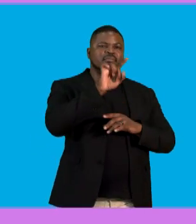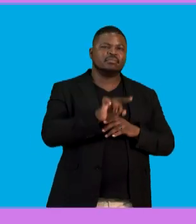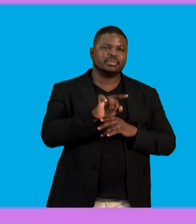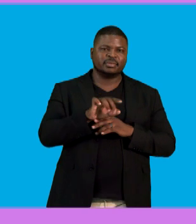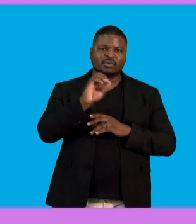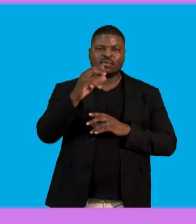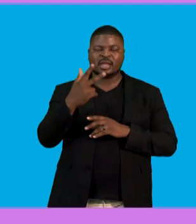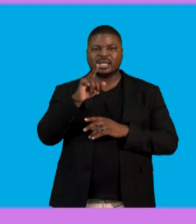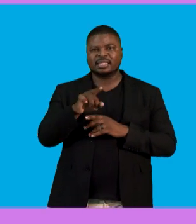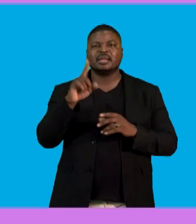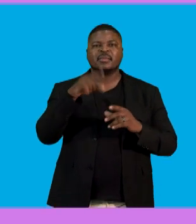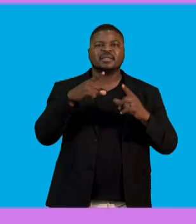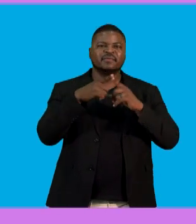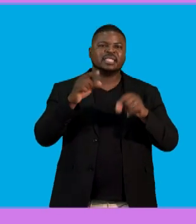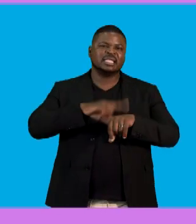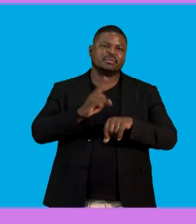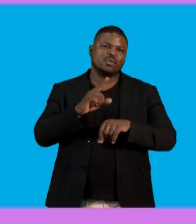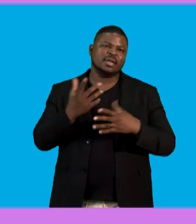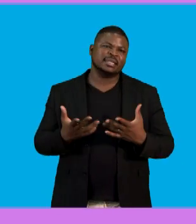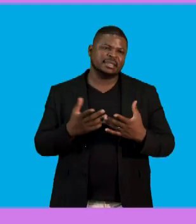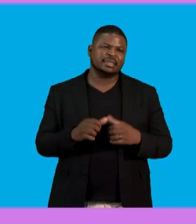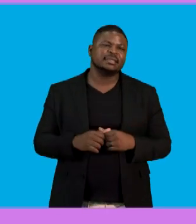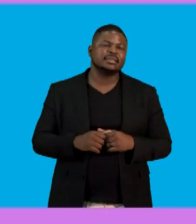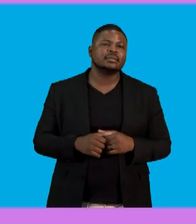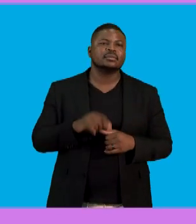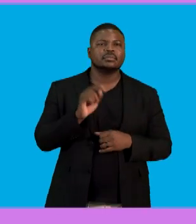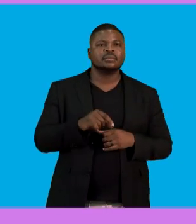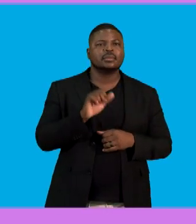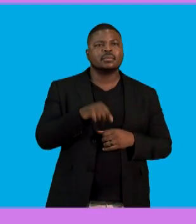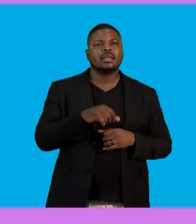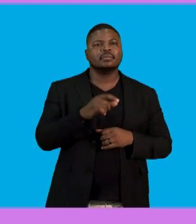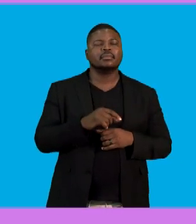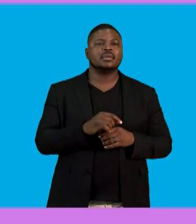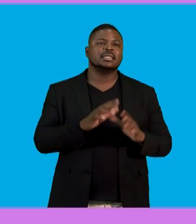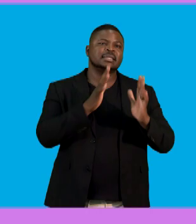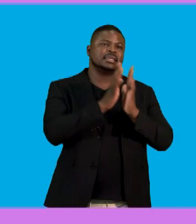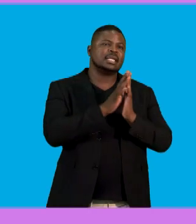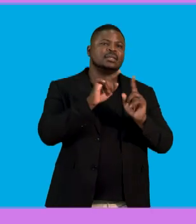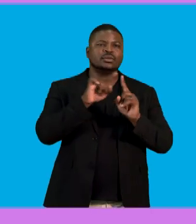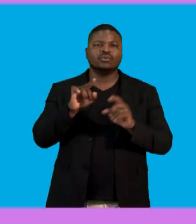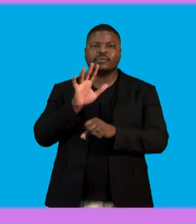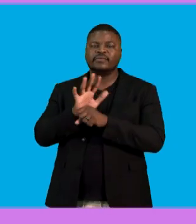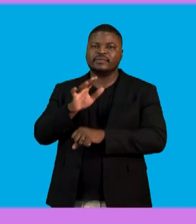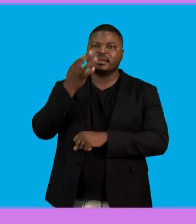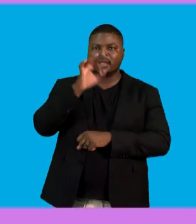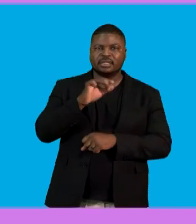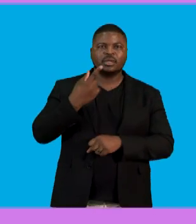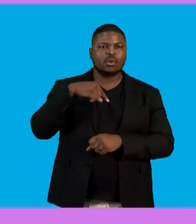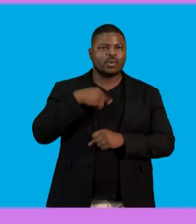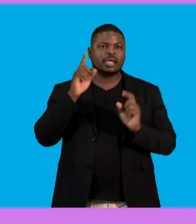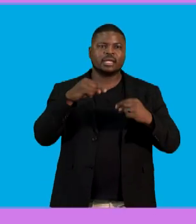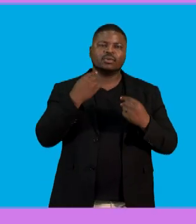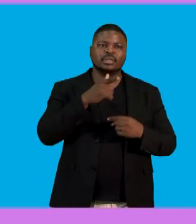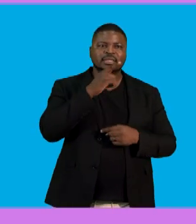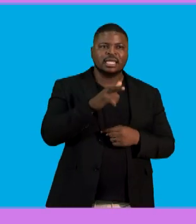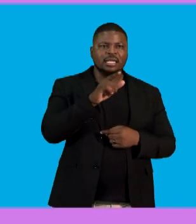the mixture should be cooked for how long? For 10 to 15 minutes. So we cannot really tell for how long did Mpho cook it, because we're not told